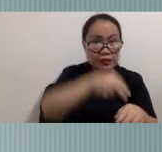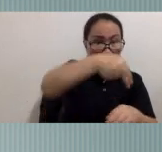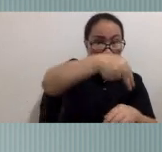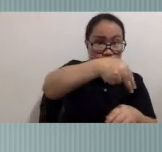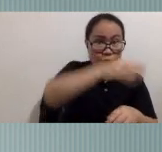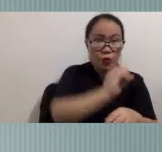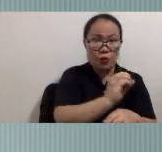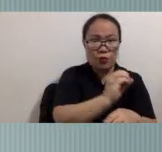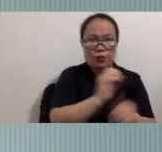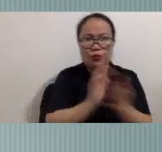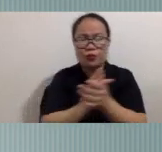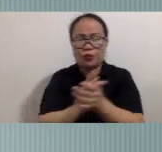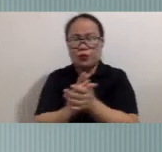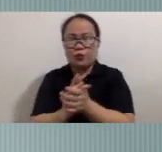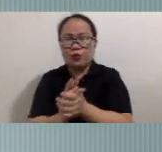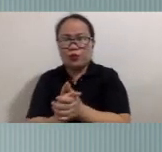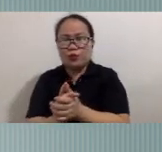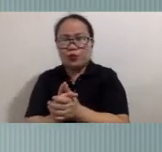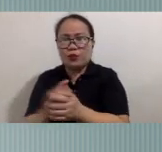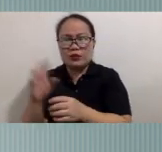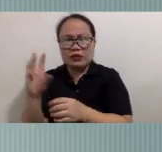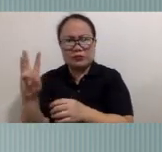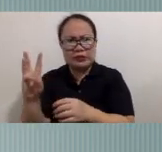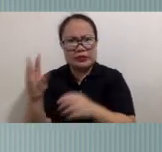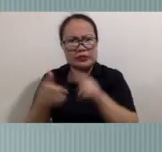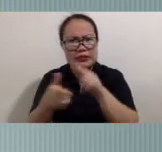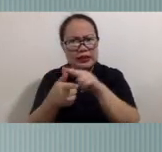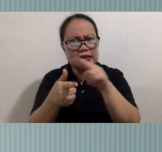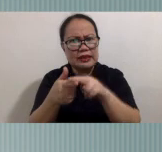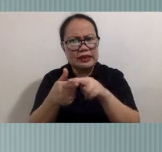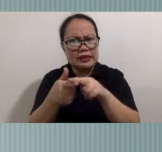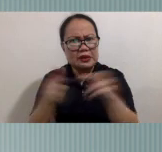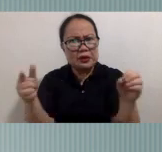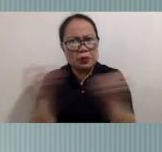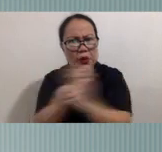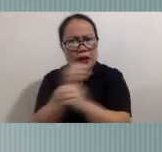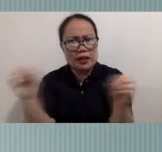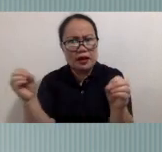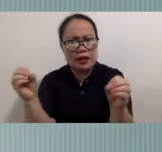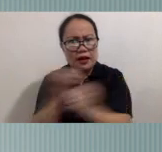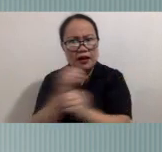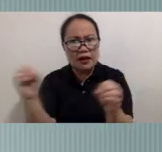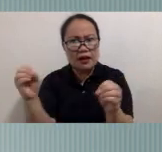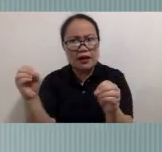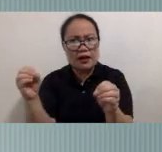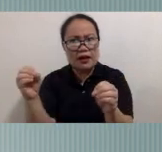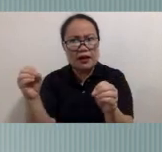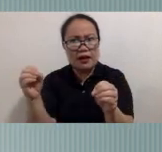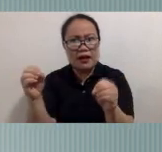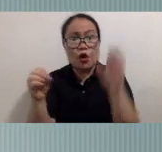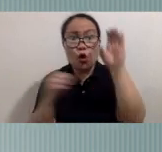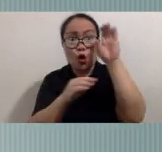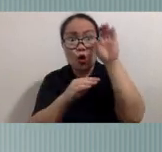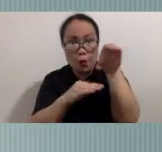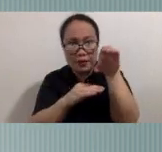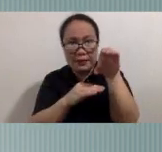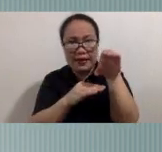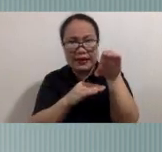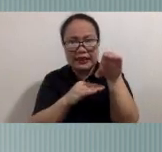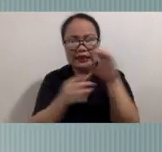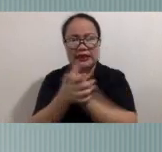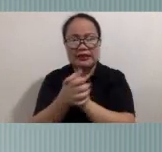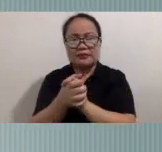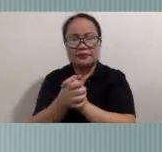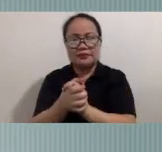O. Okay? And then neither of the three. Neither means wala sa tatlo. Okay? So this is a